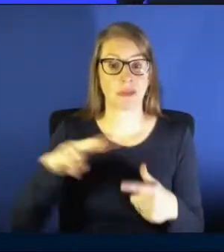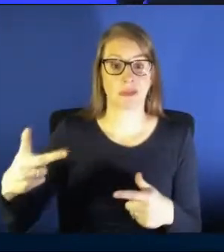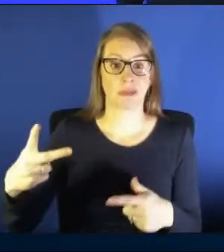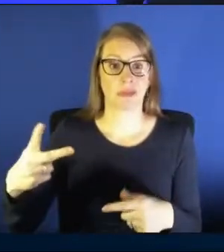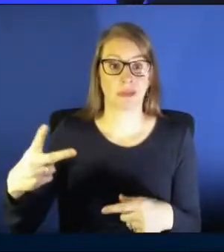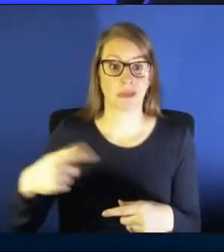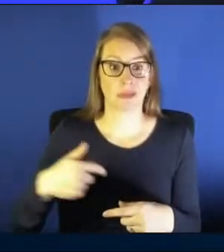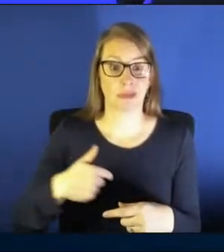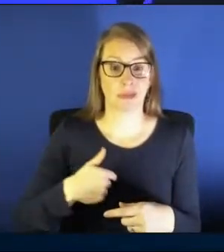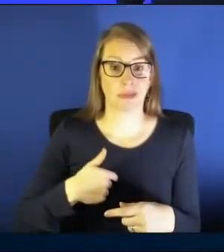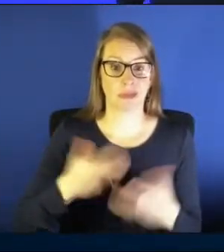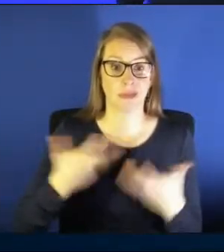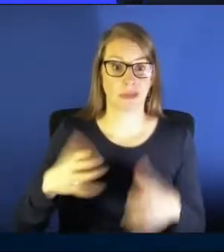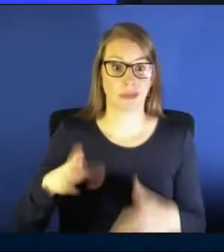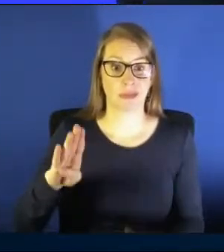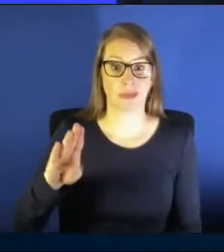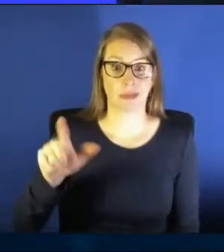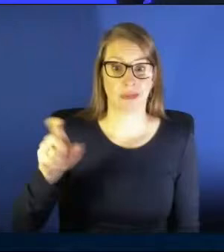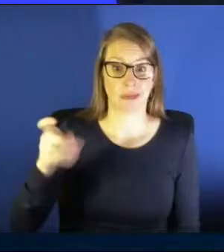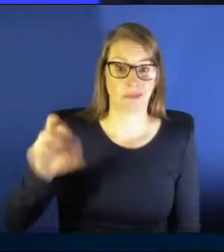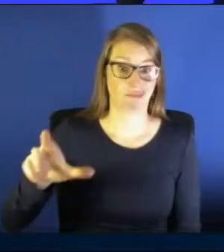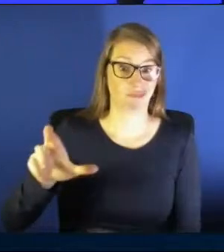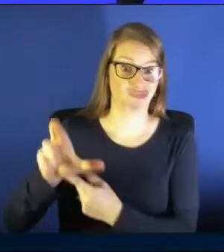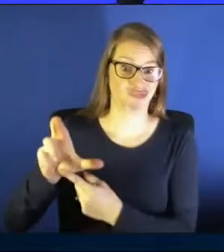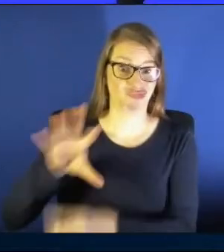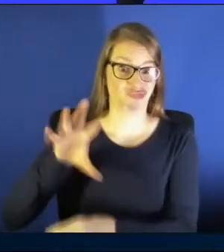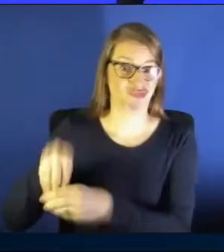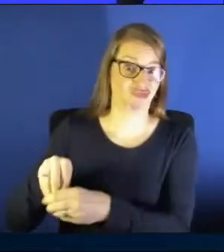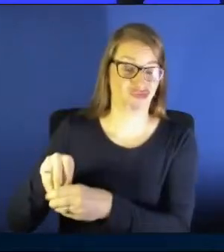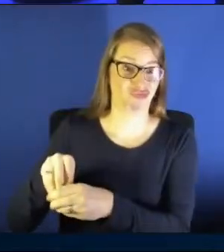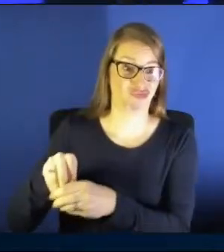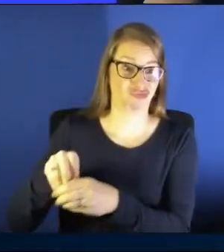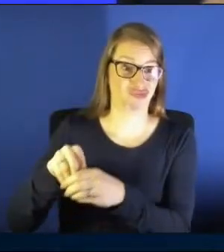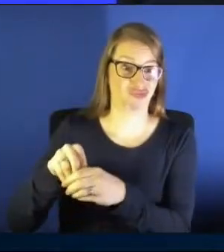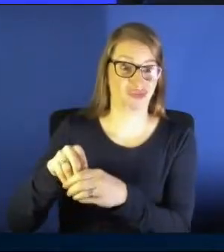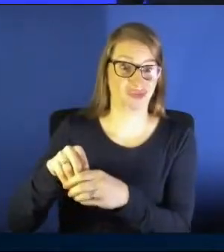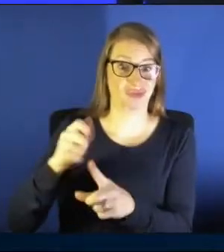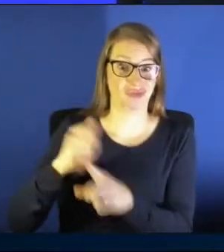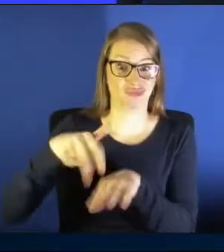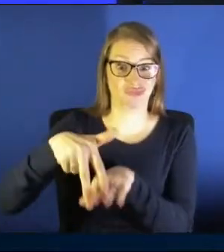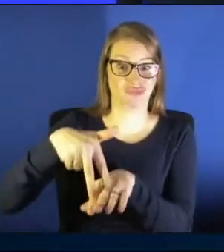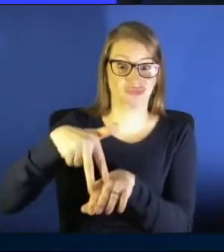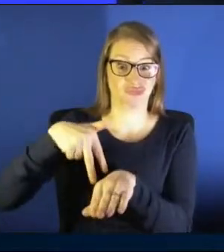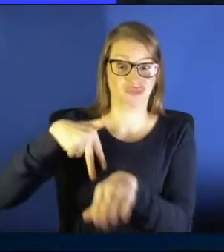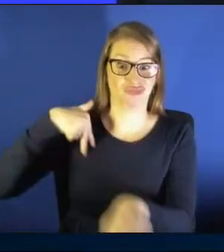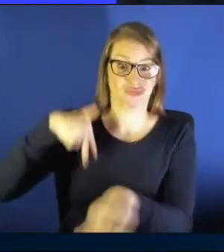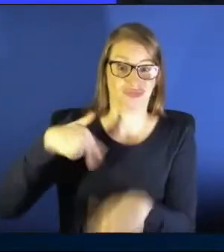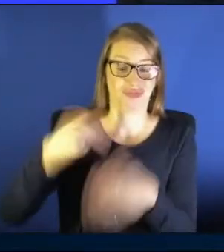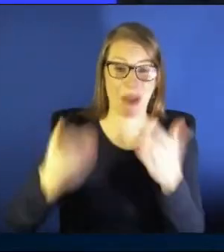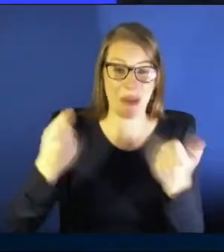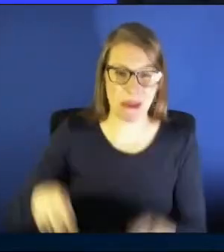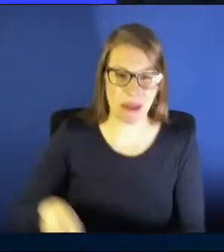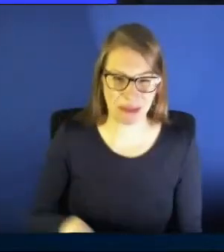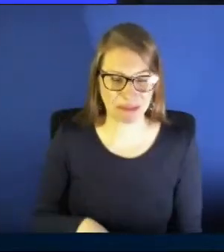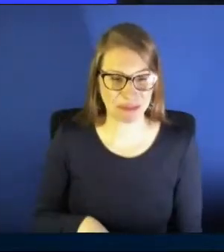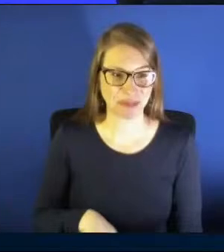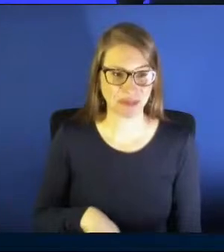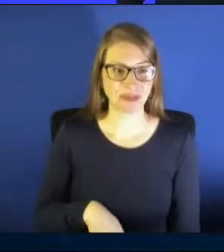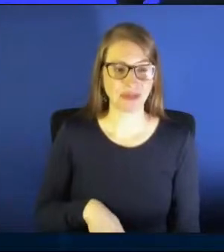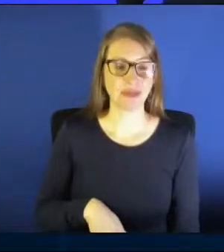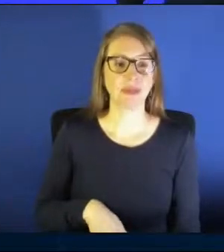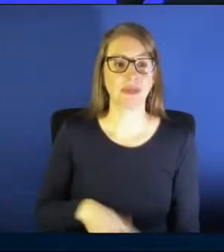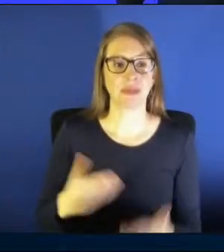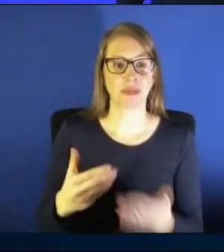up on a blooper reel. Yeah. Right? Yeah, like where you just slide off. Well, and then I just want to let you know, the new standard, the standard this morning is 3 to